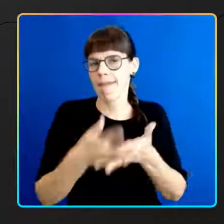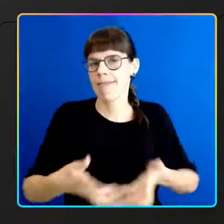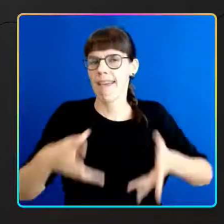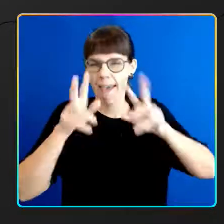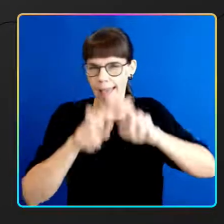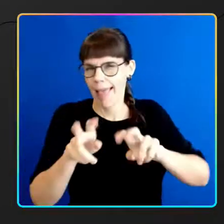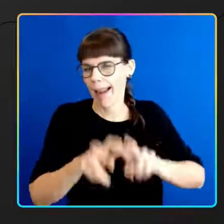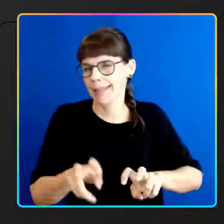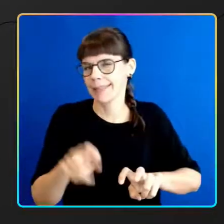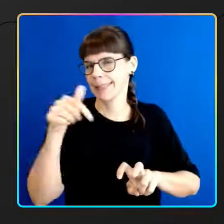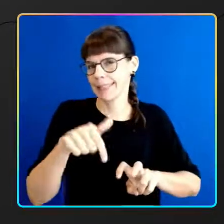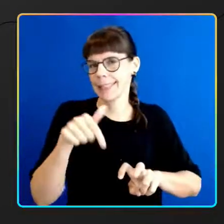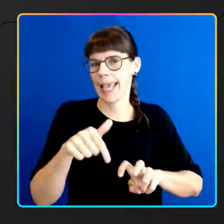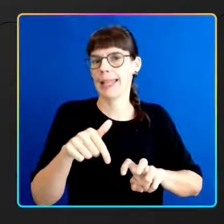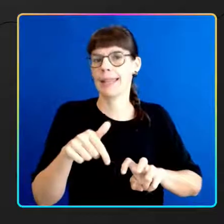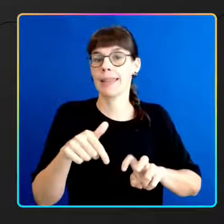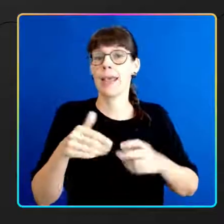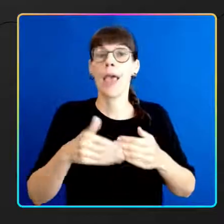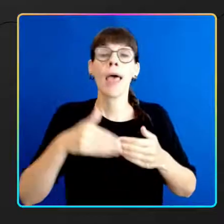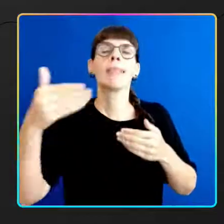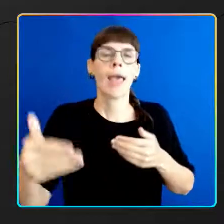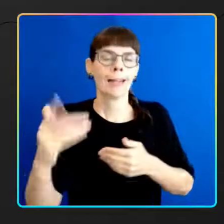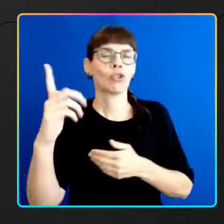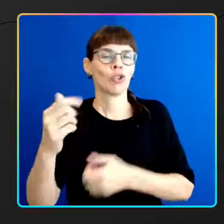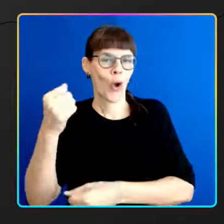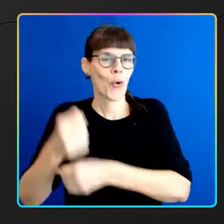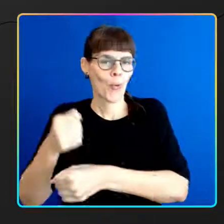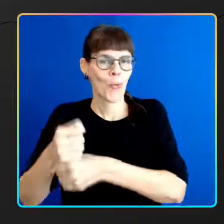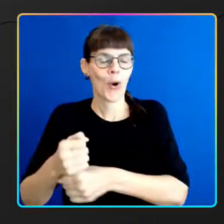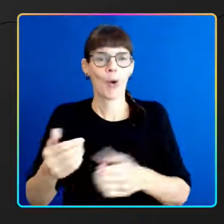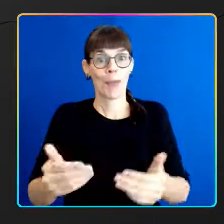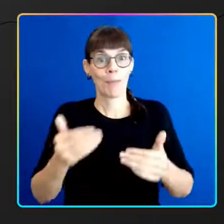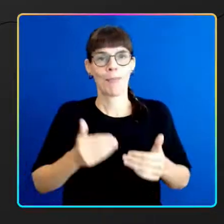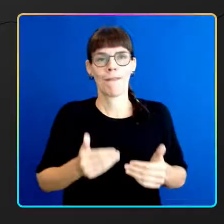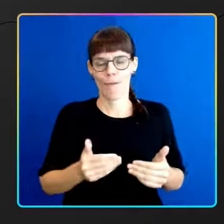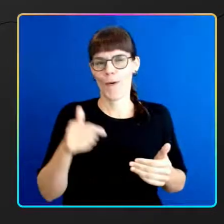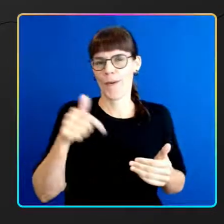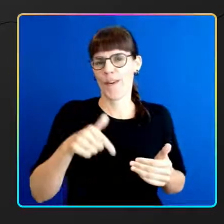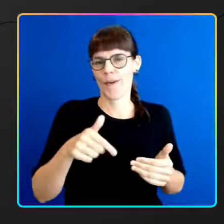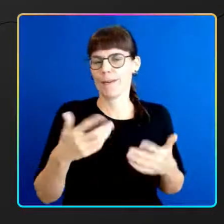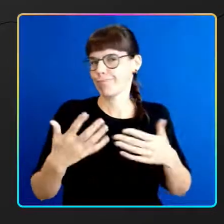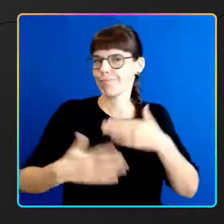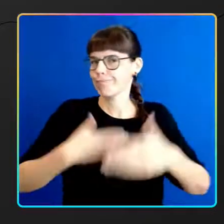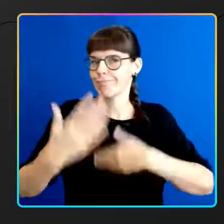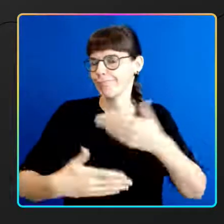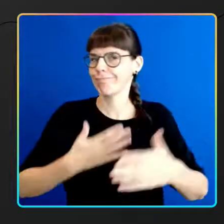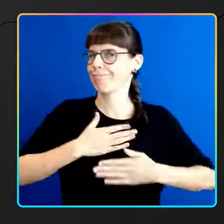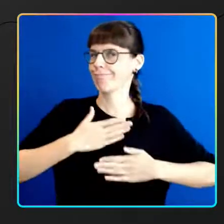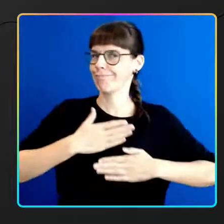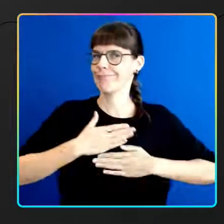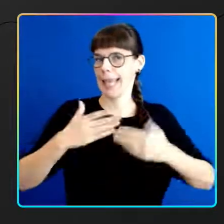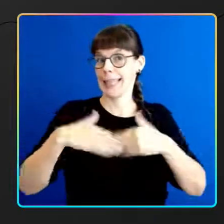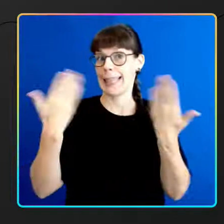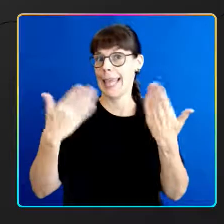after that I get busy with the work. So I try to make that one work. So that's how I start my day